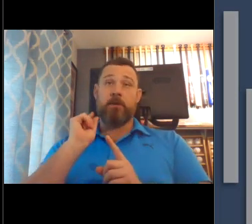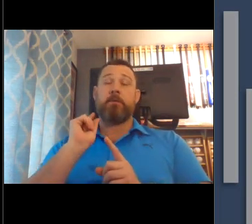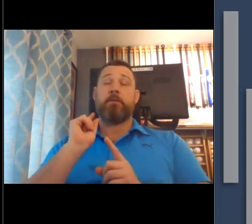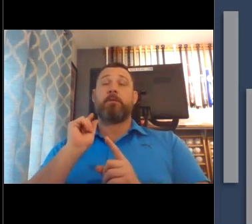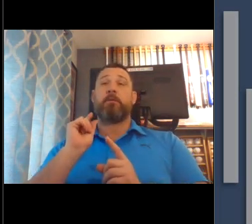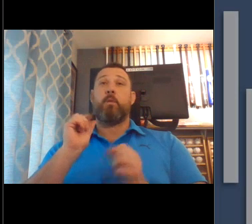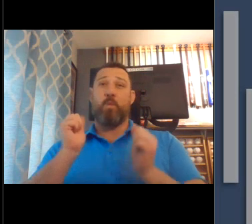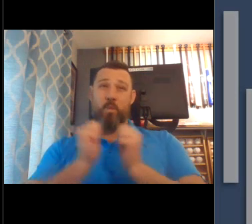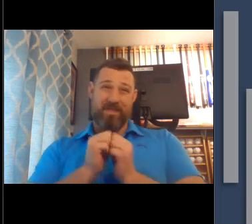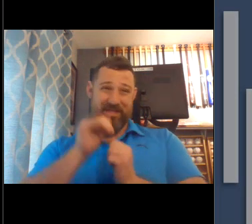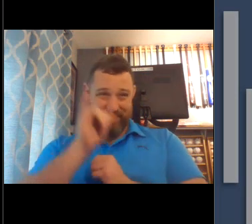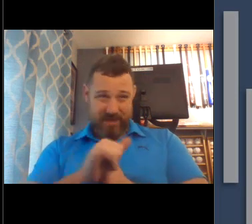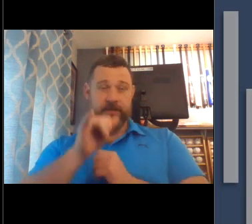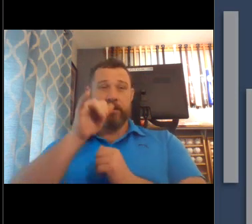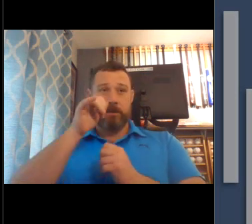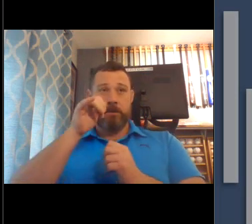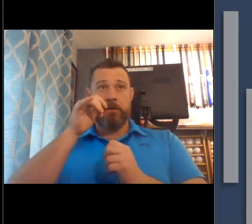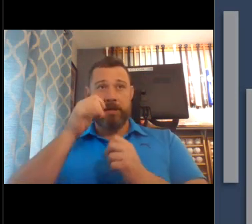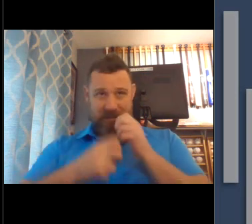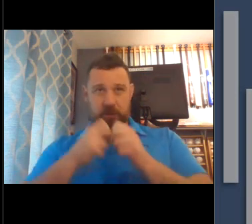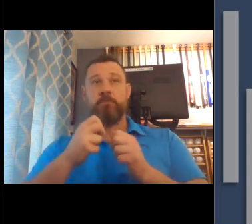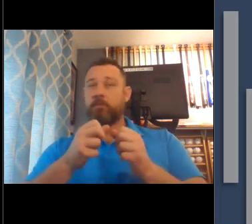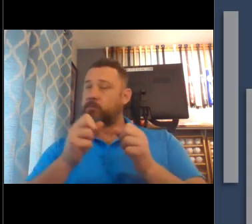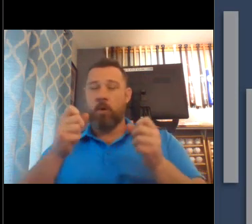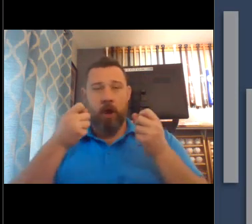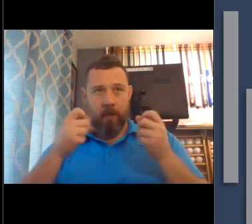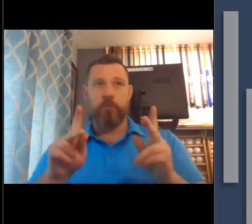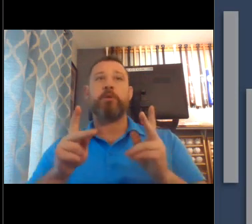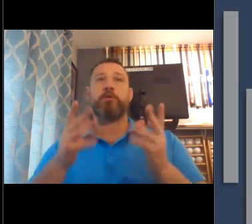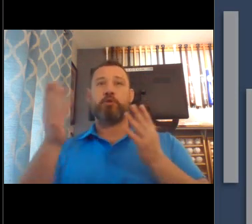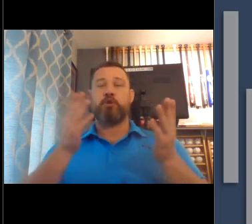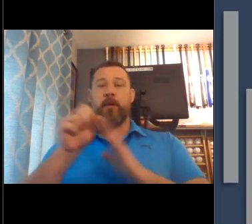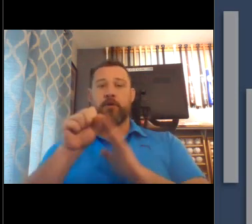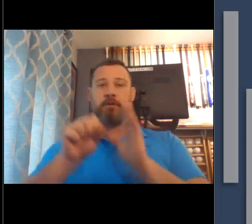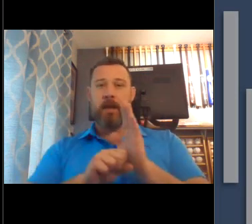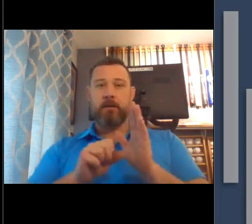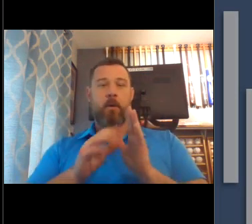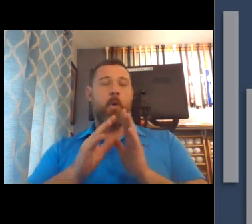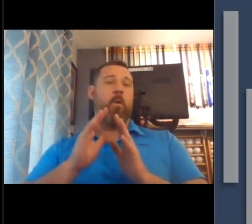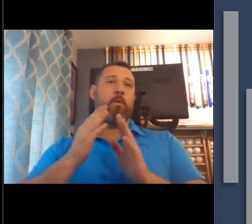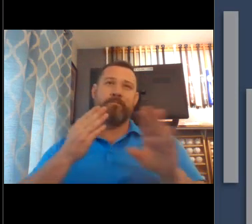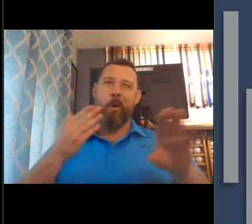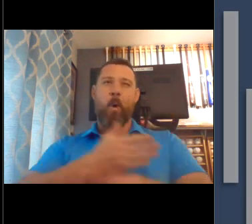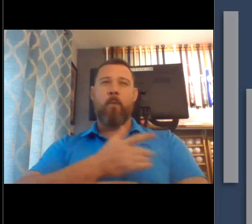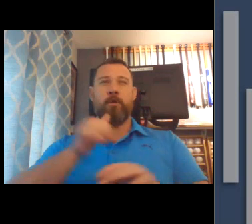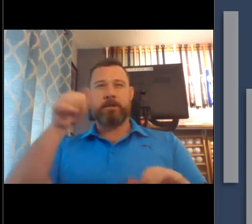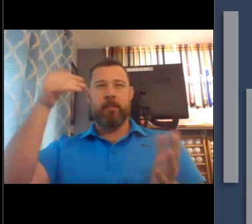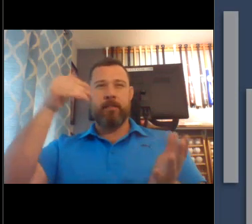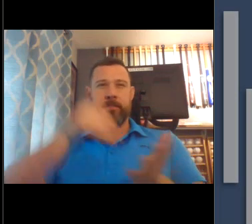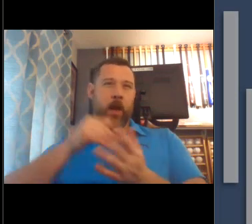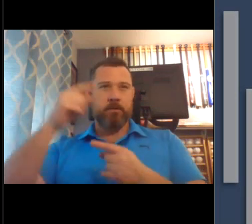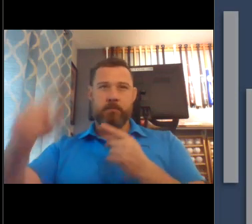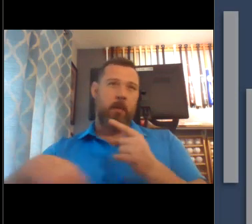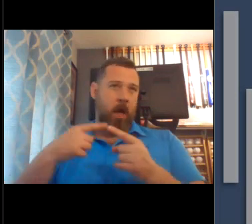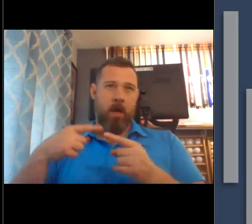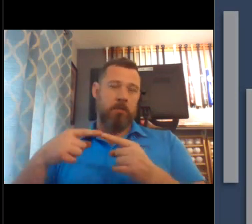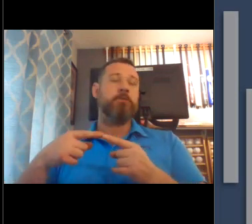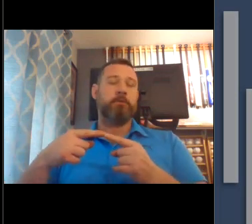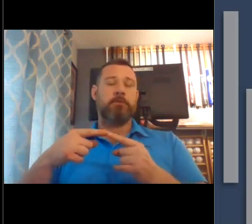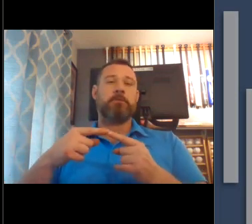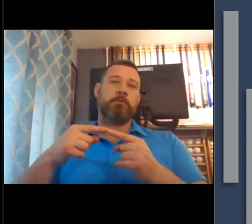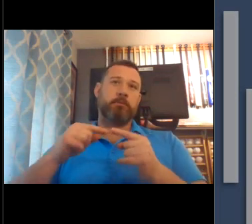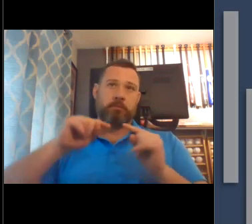issue. What an opportunity we have to serve our state better with 10,000 miles, with that middle